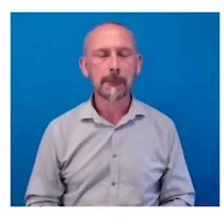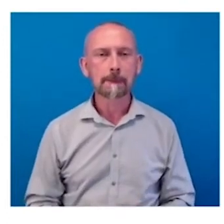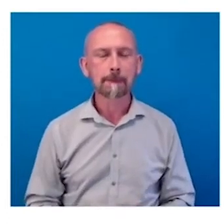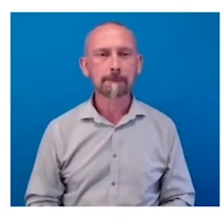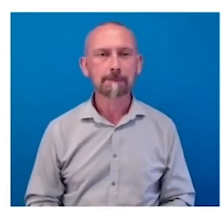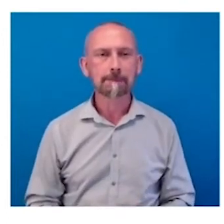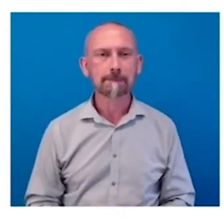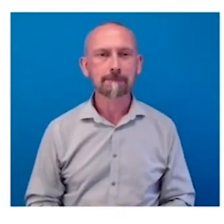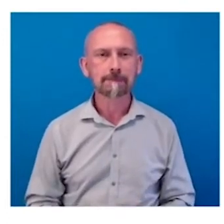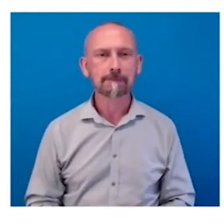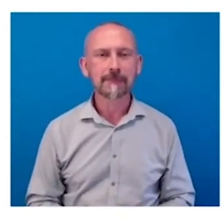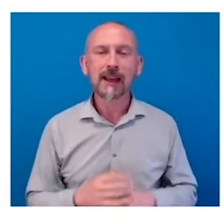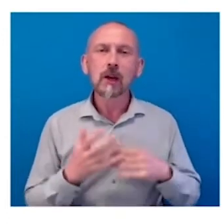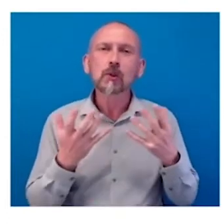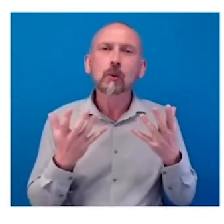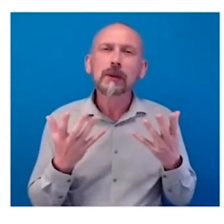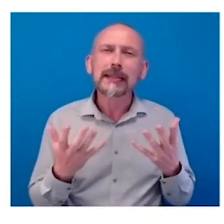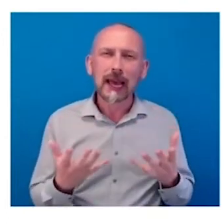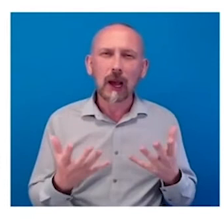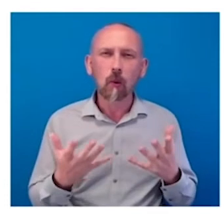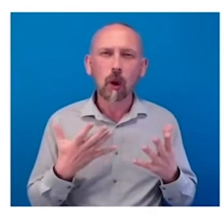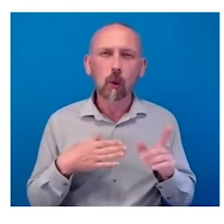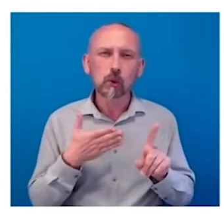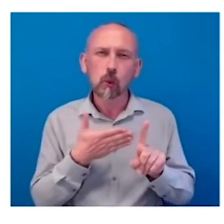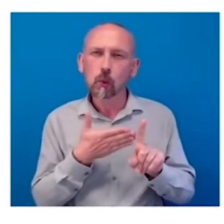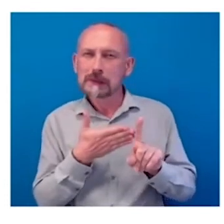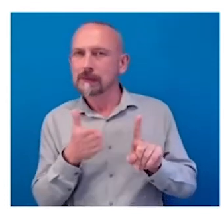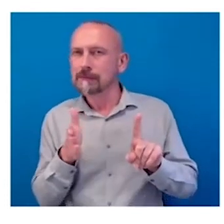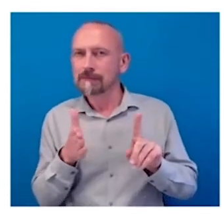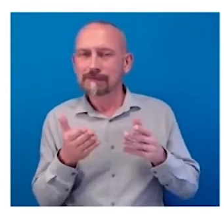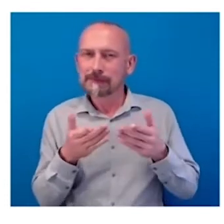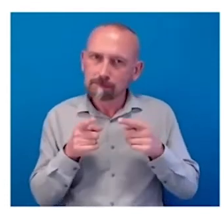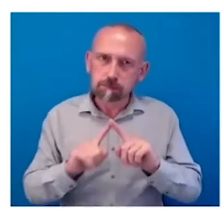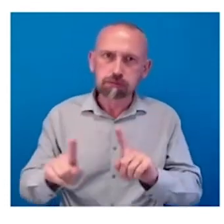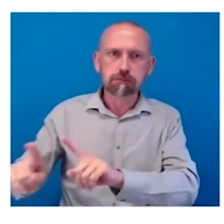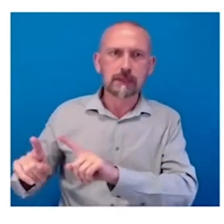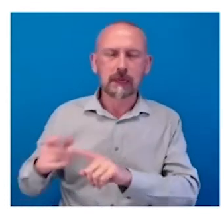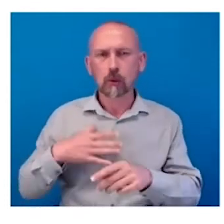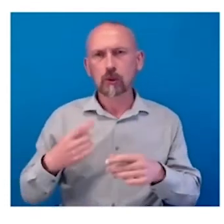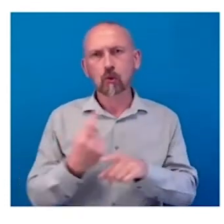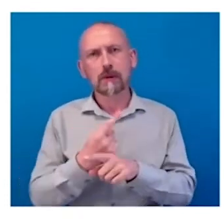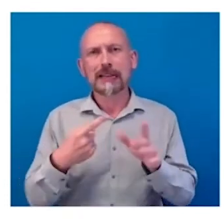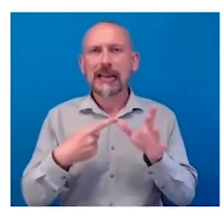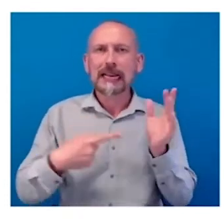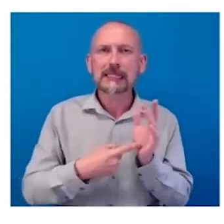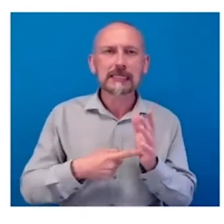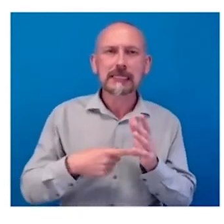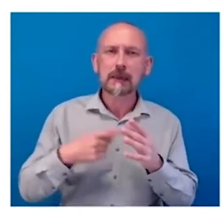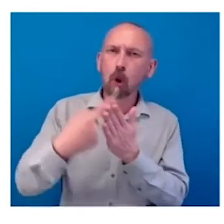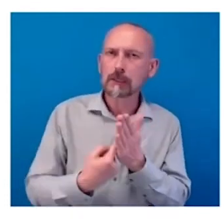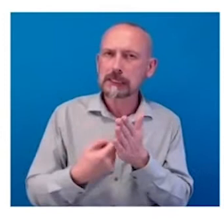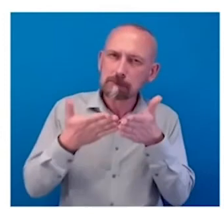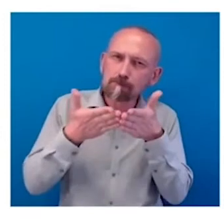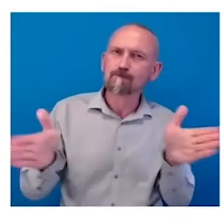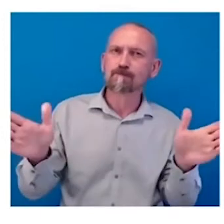I'm now going to sort of broaden out a little bit and talk to you a bit more about sort of AT policy more generally. I thought I might be losing